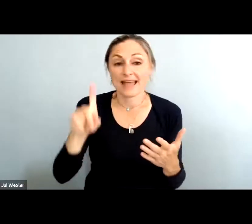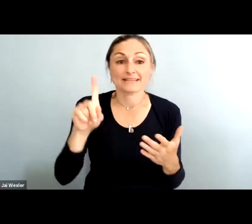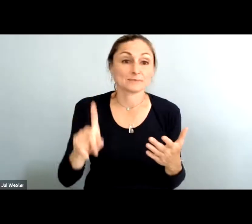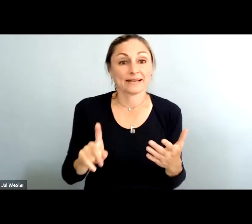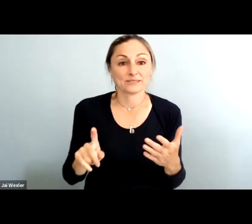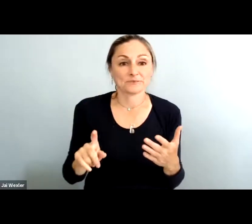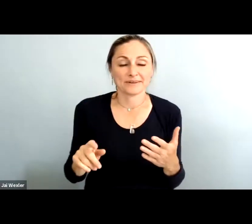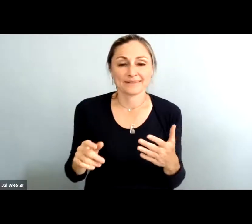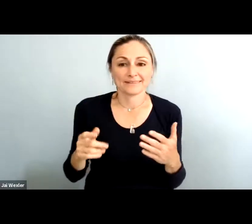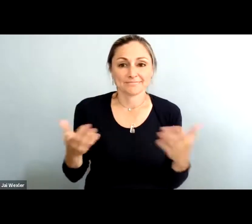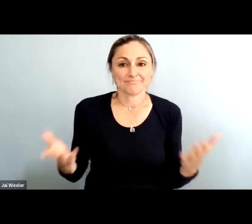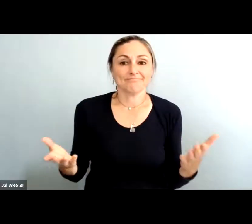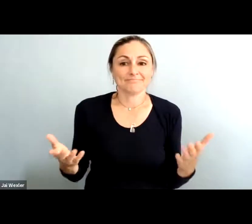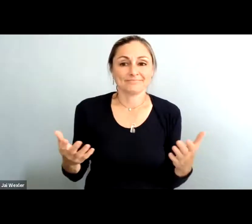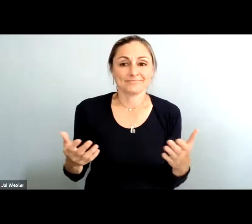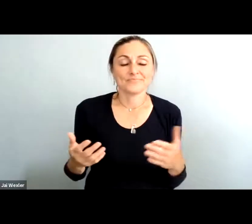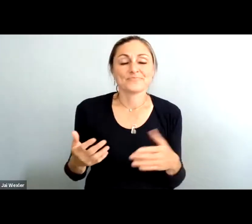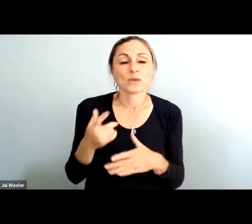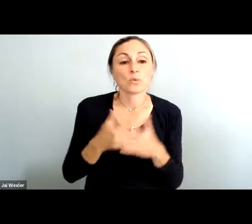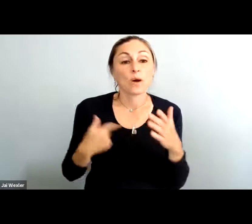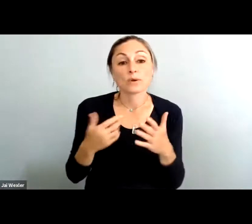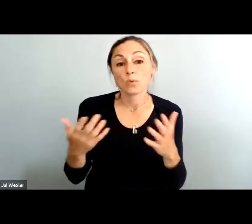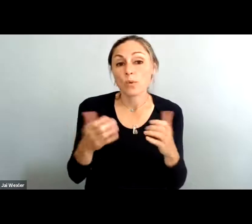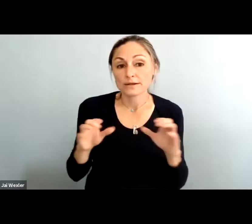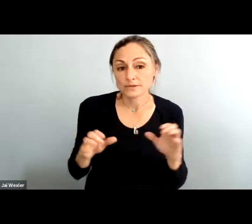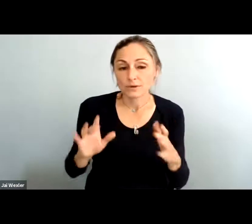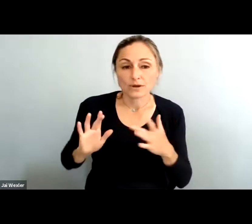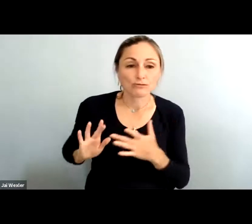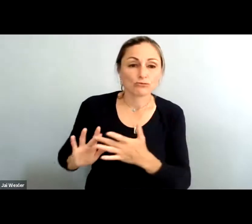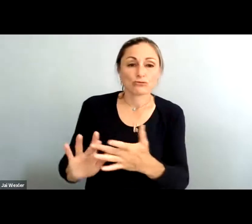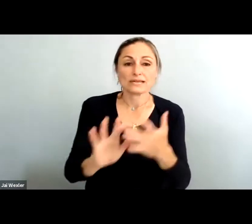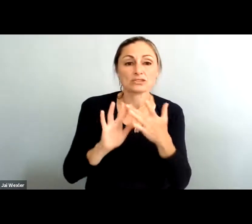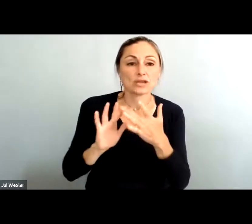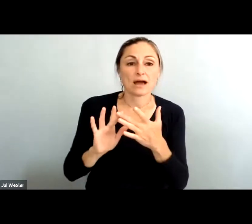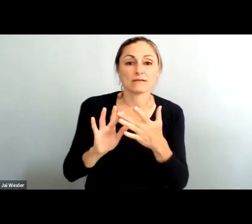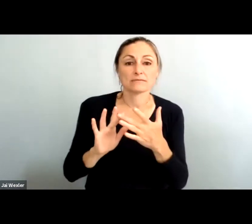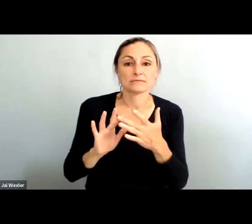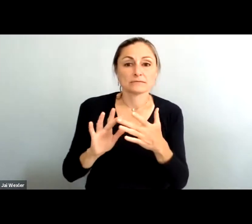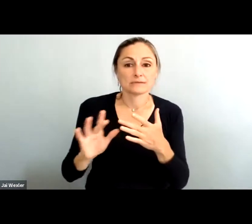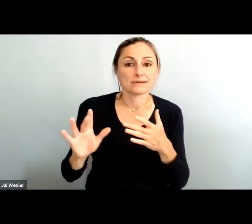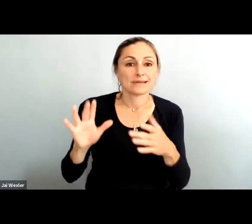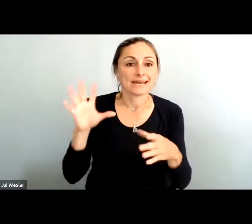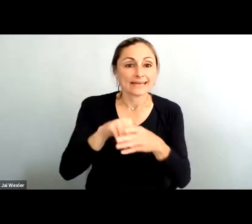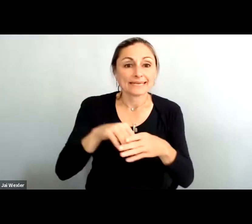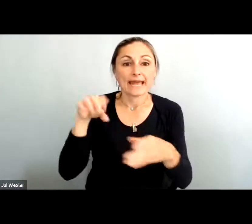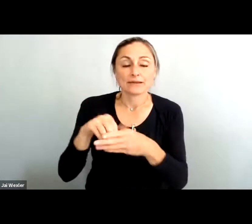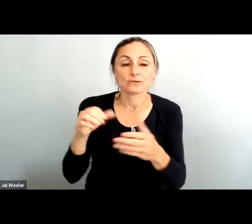arts. And what we're looking to do is to reach out and engage with